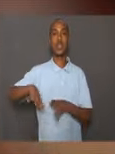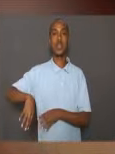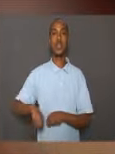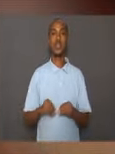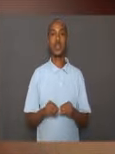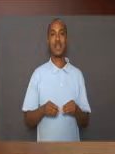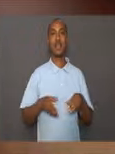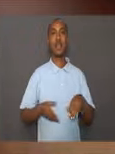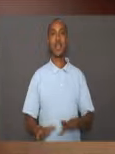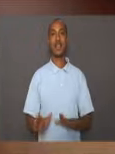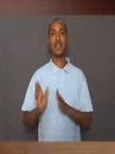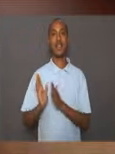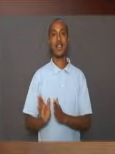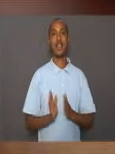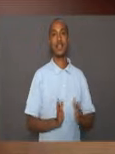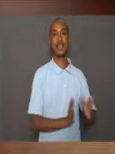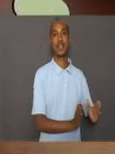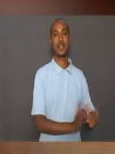Students, let's get ready.